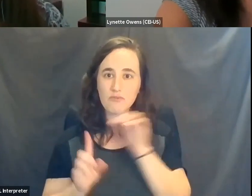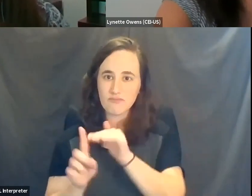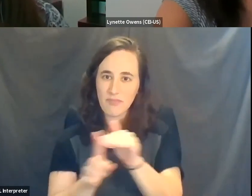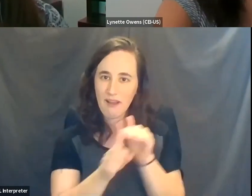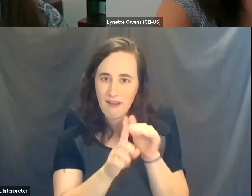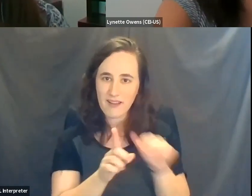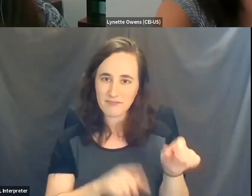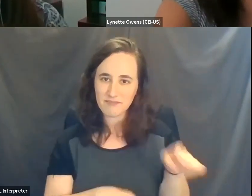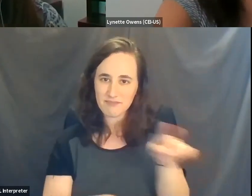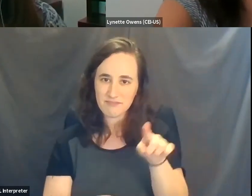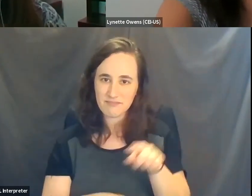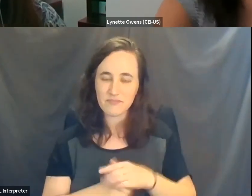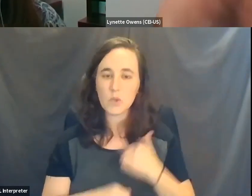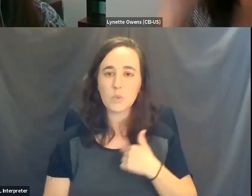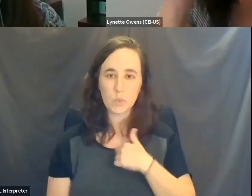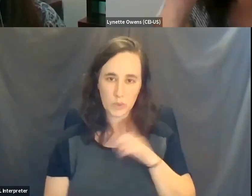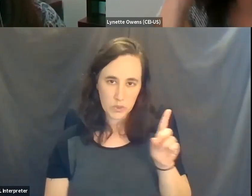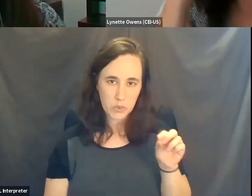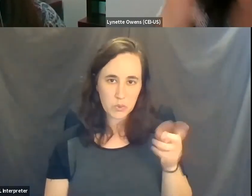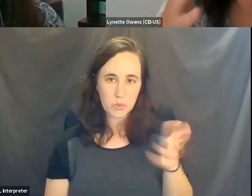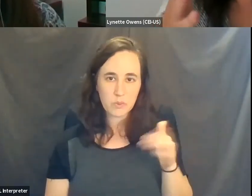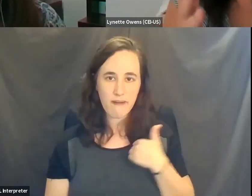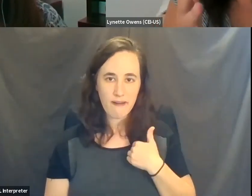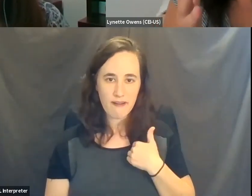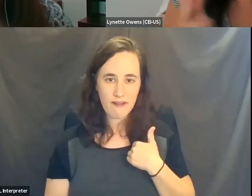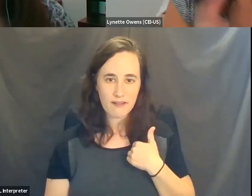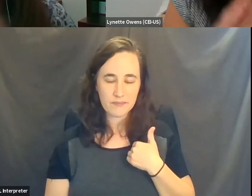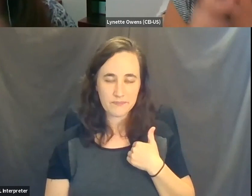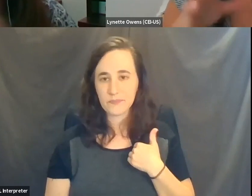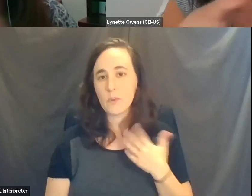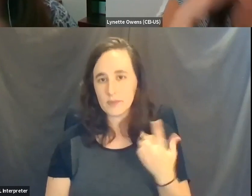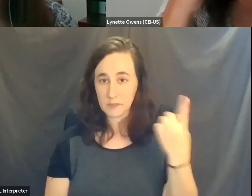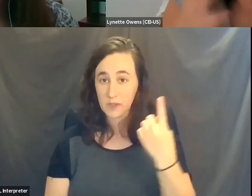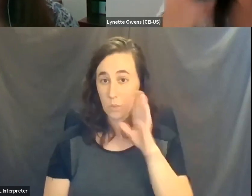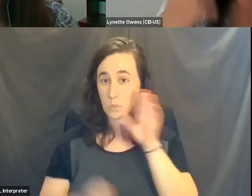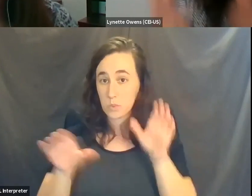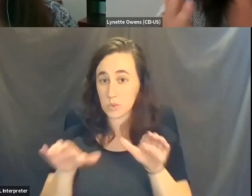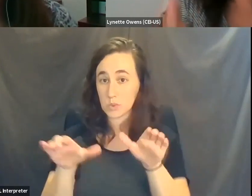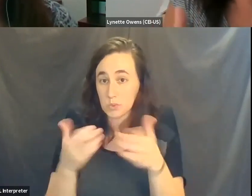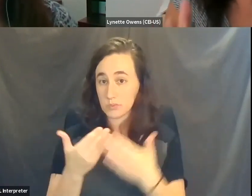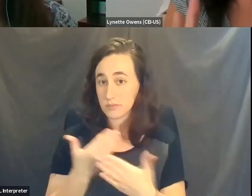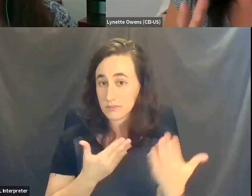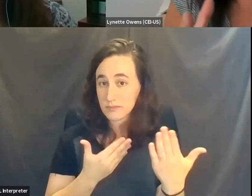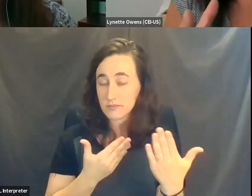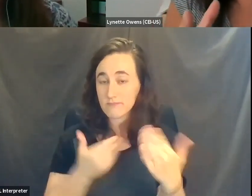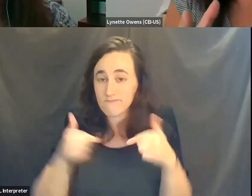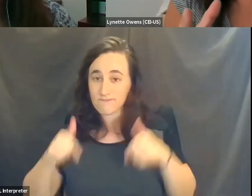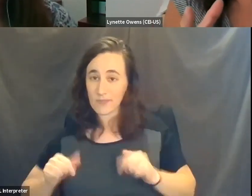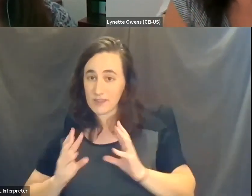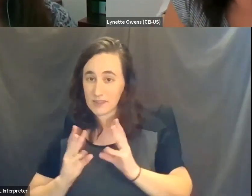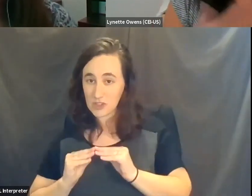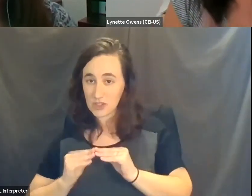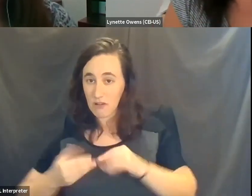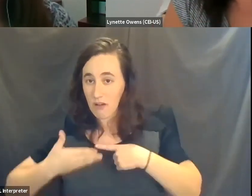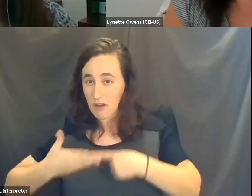that we do have one of the things that we're going to be doing going forward is from these conversations with our guests,